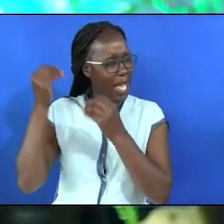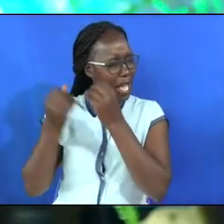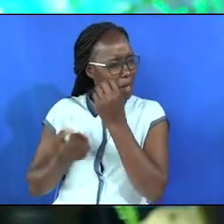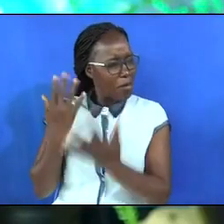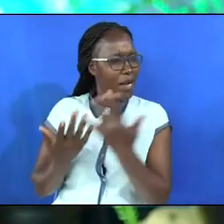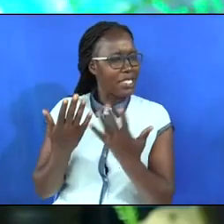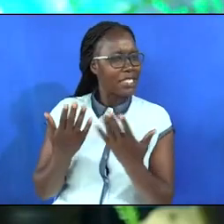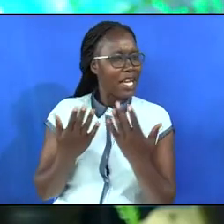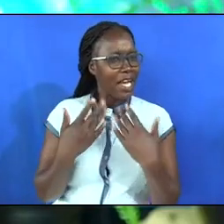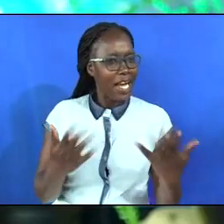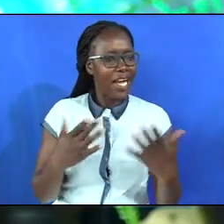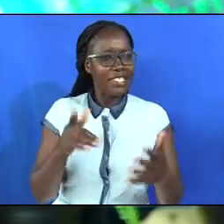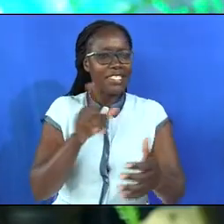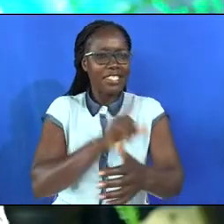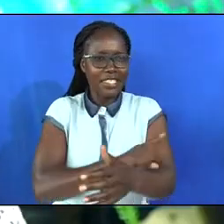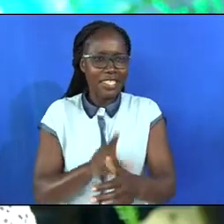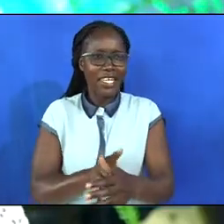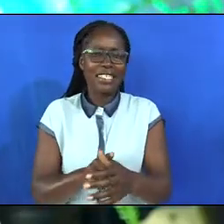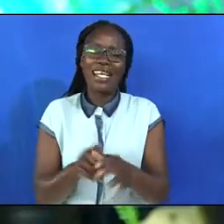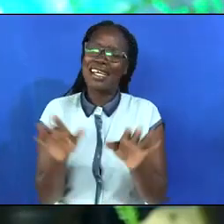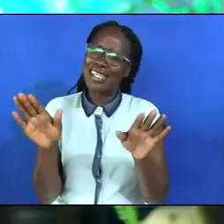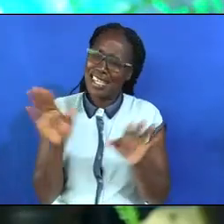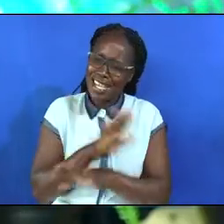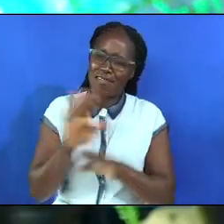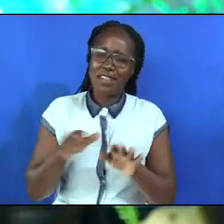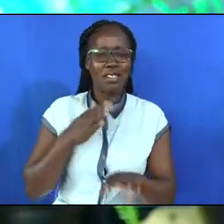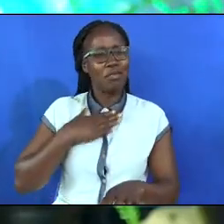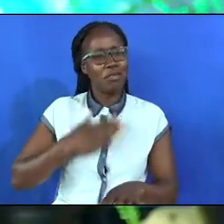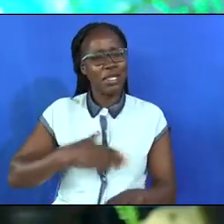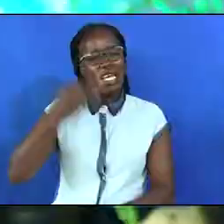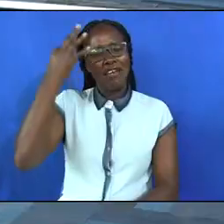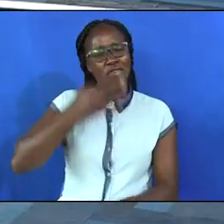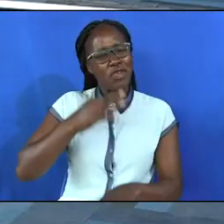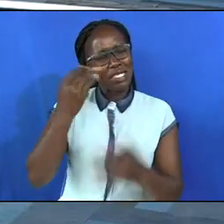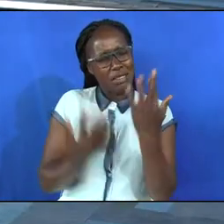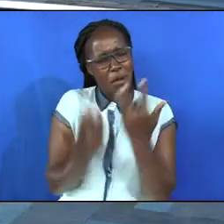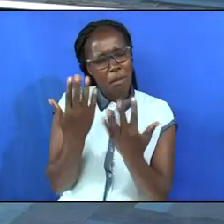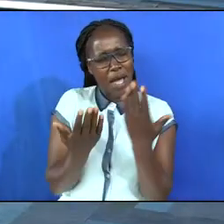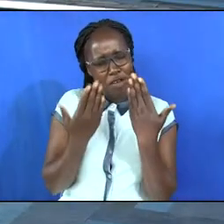my hands, my legs, and my face was burnt.